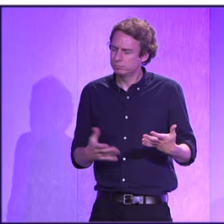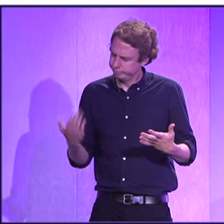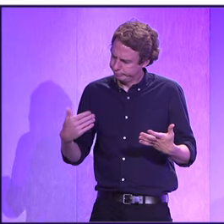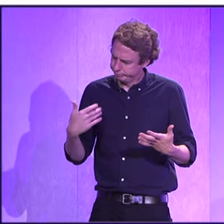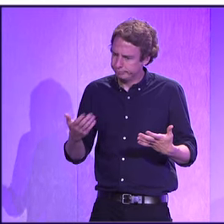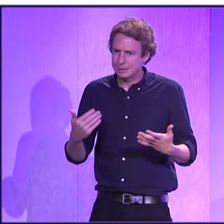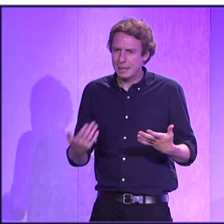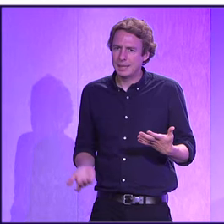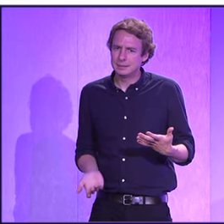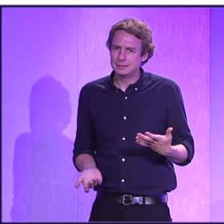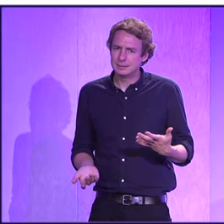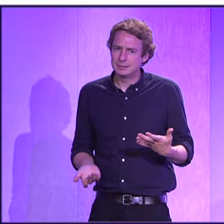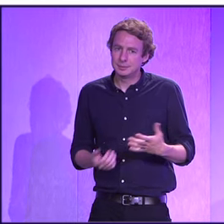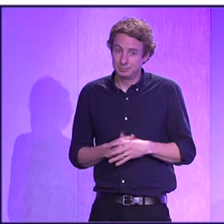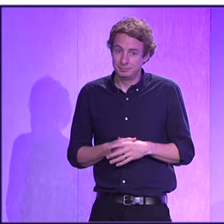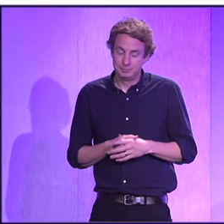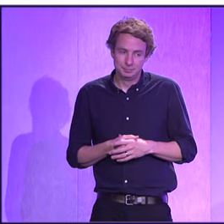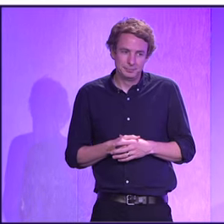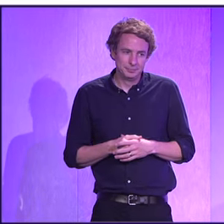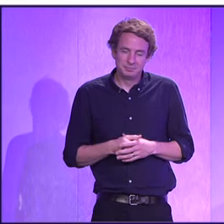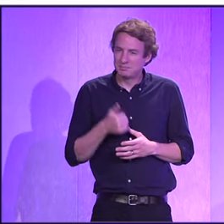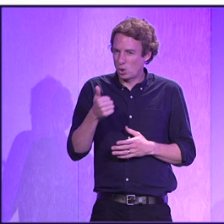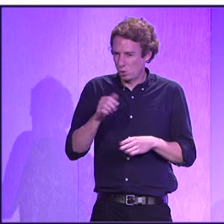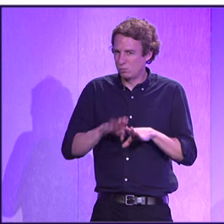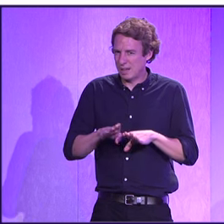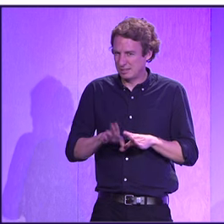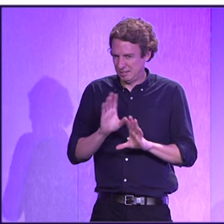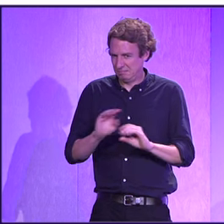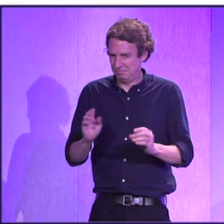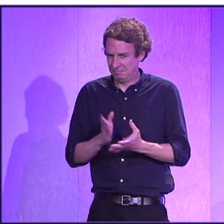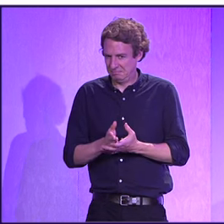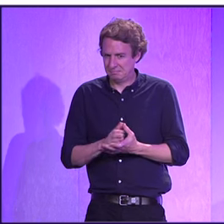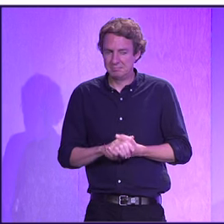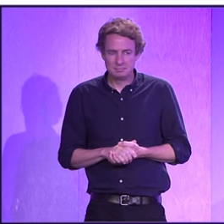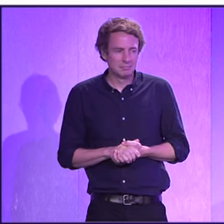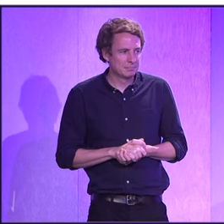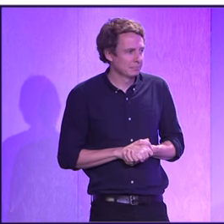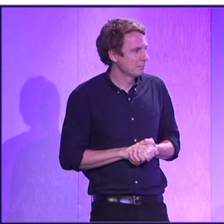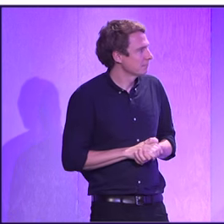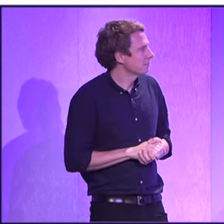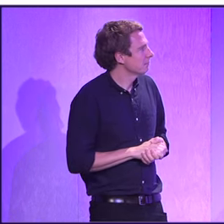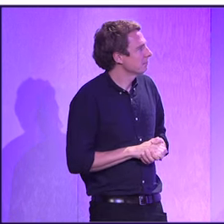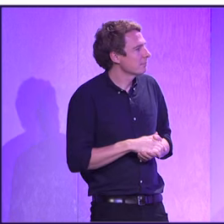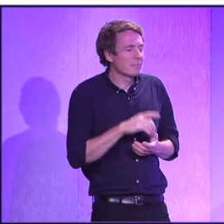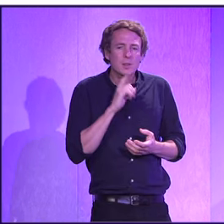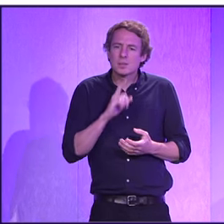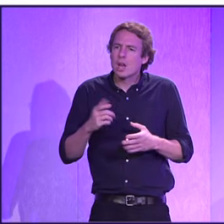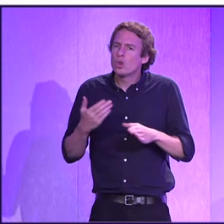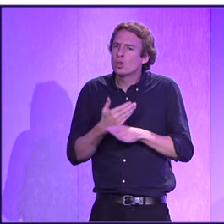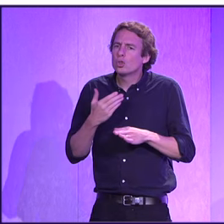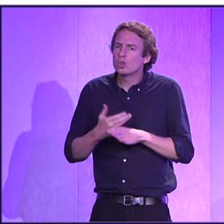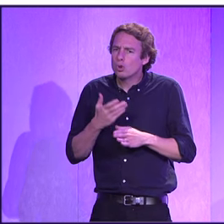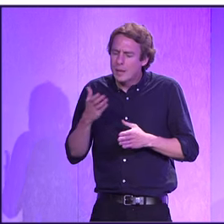Come on, explain to me, right? So that's a good practice. And then if we talk about the career